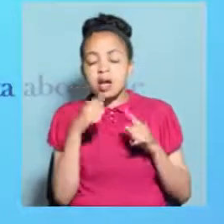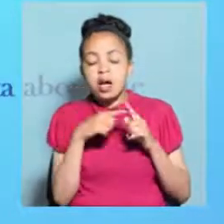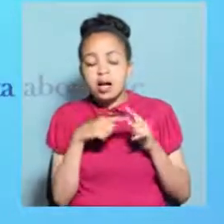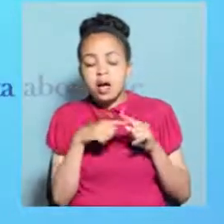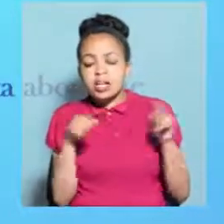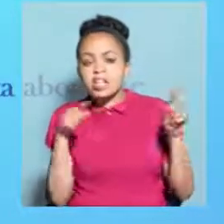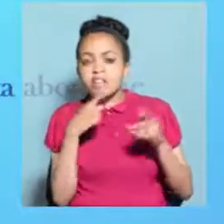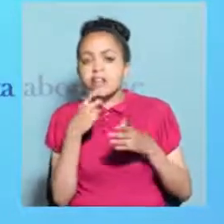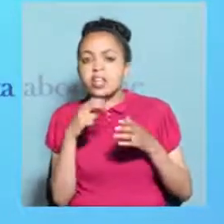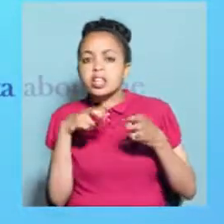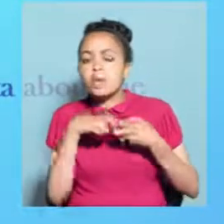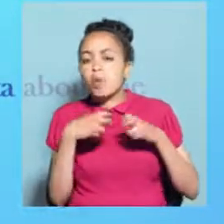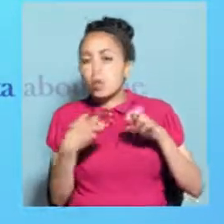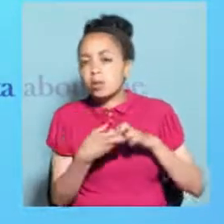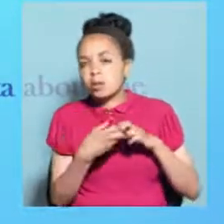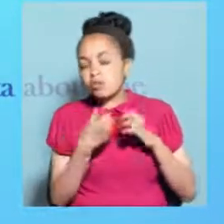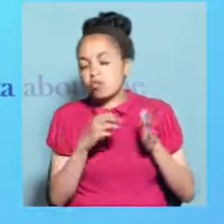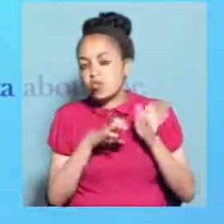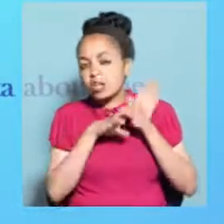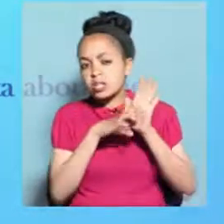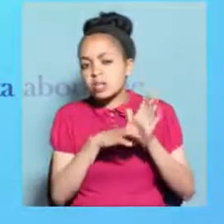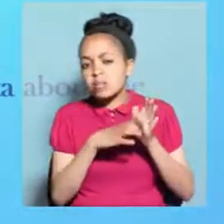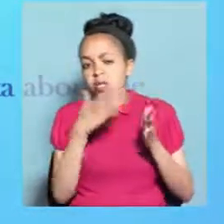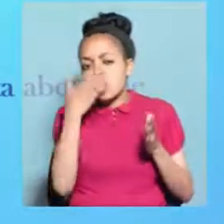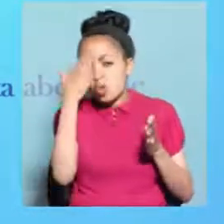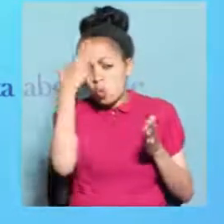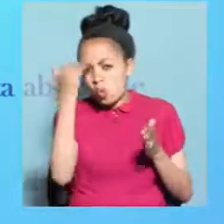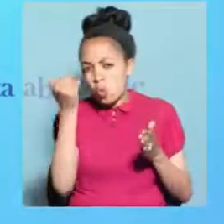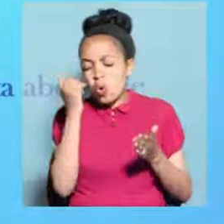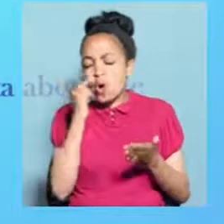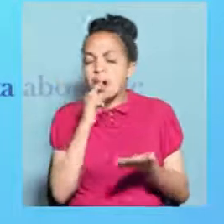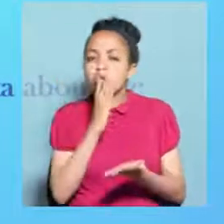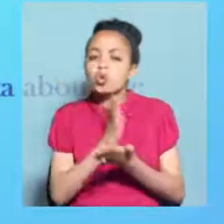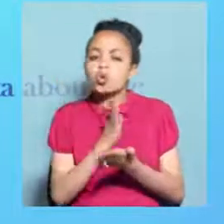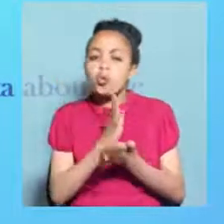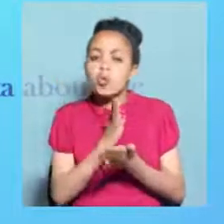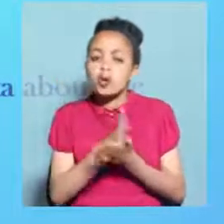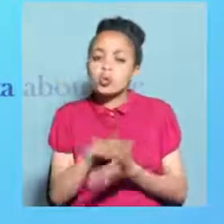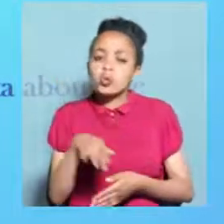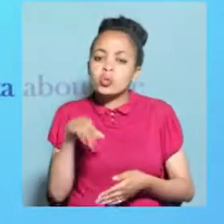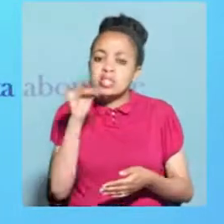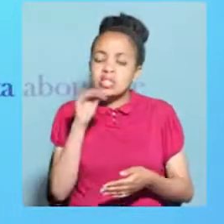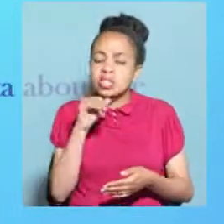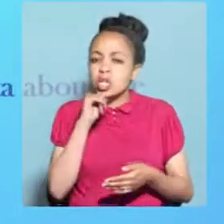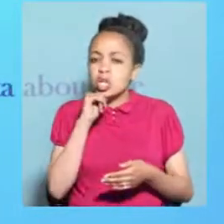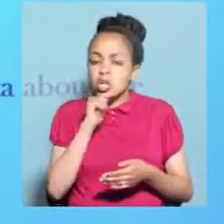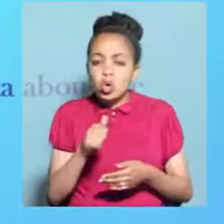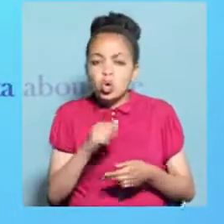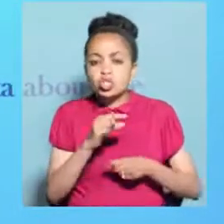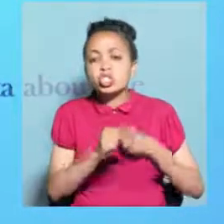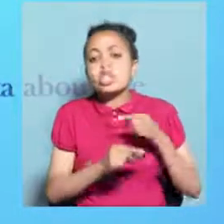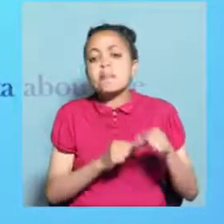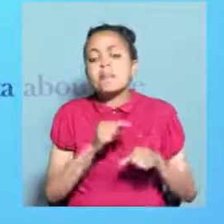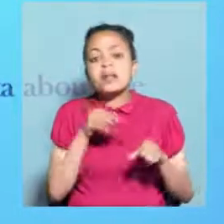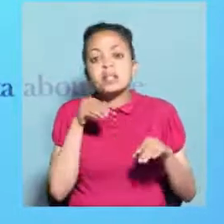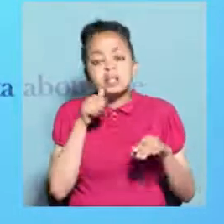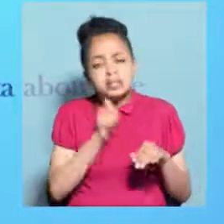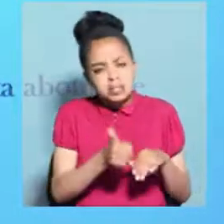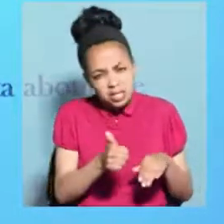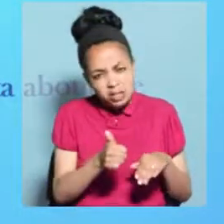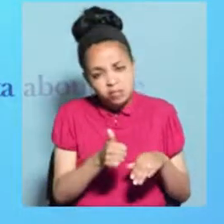For example, if we see why tomato seed do not germinate in tomato itself, this is a